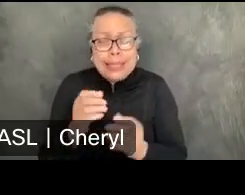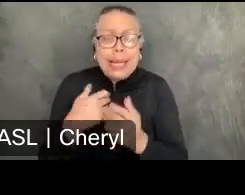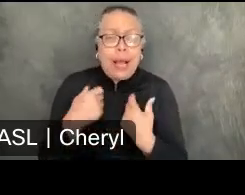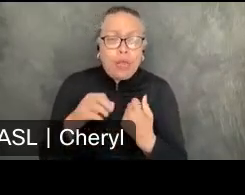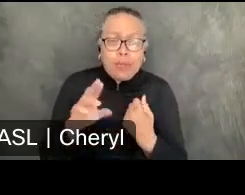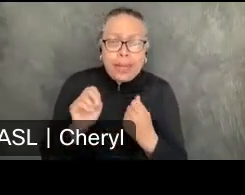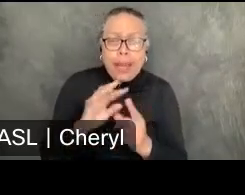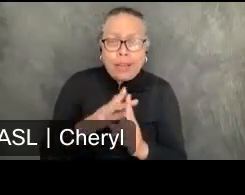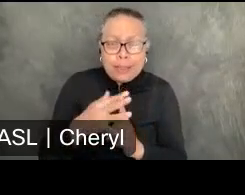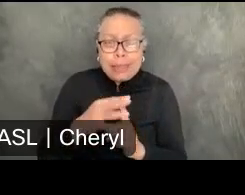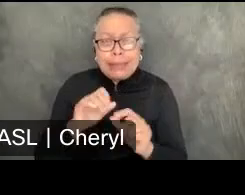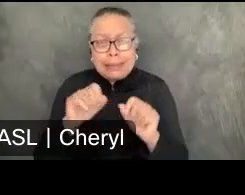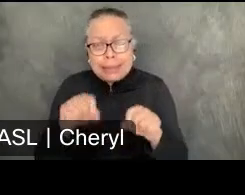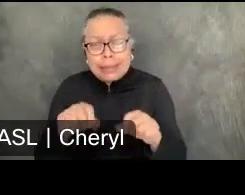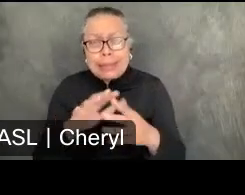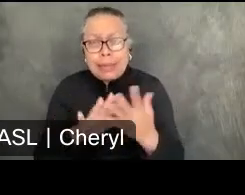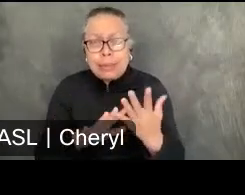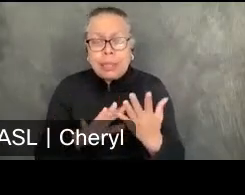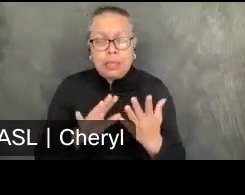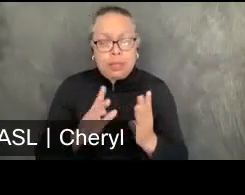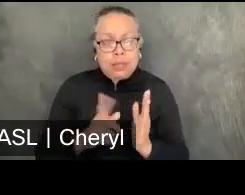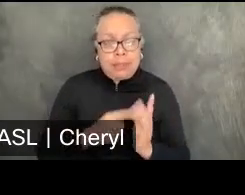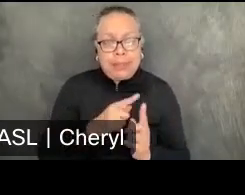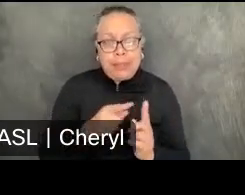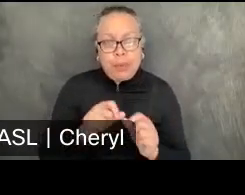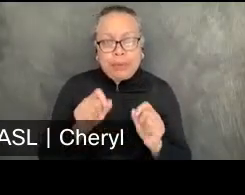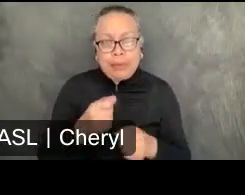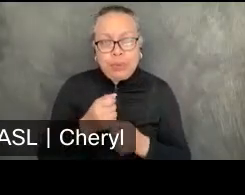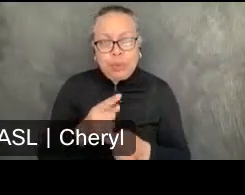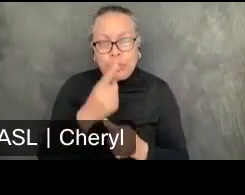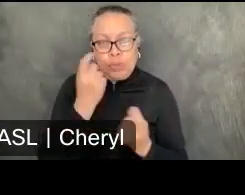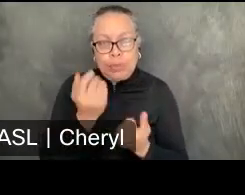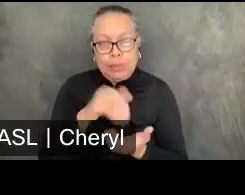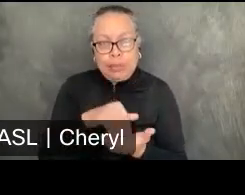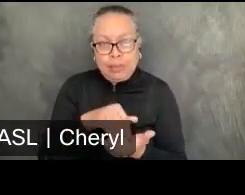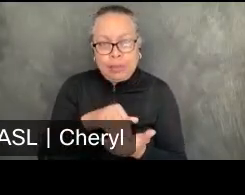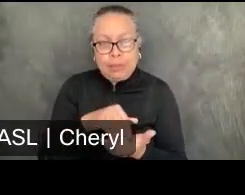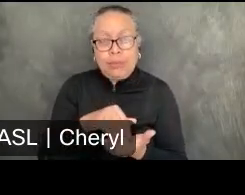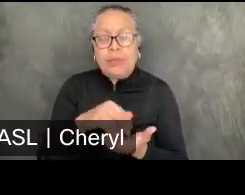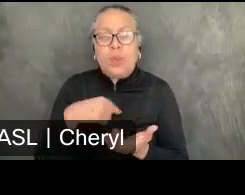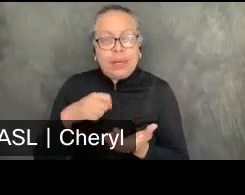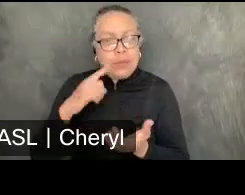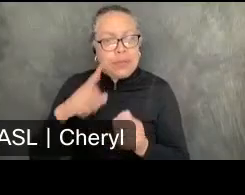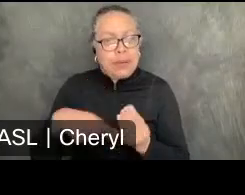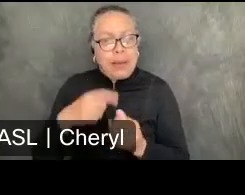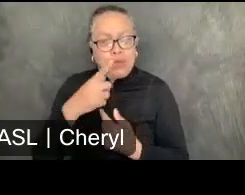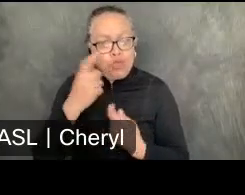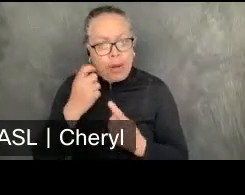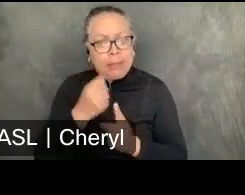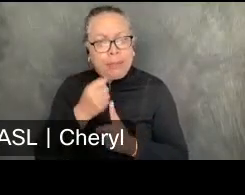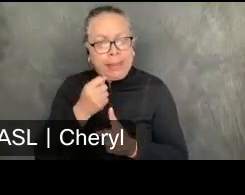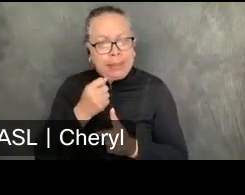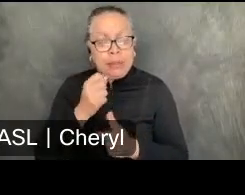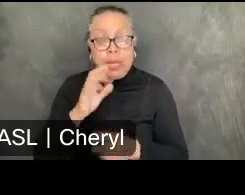settings that may be potentially re-traumatizing, that we're considering the impact of trauma, including partner-inflicted brain